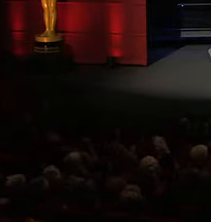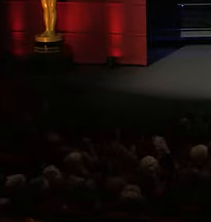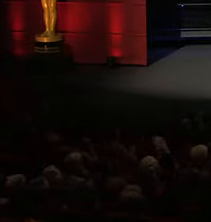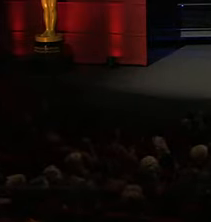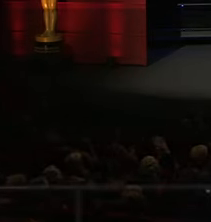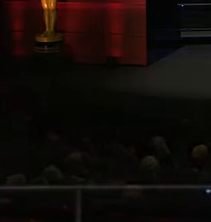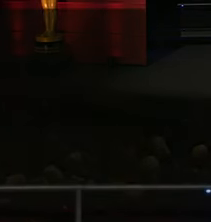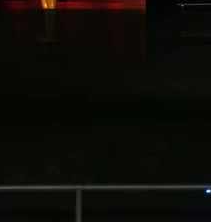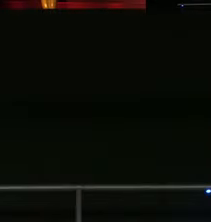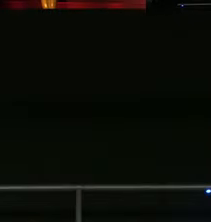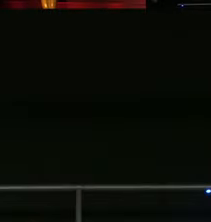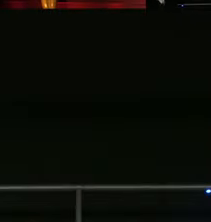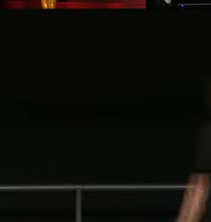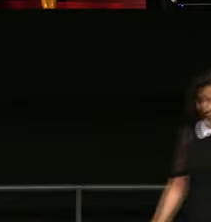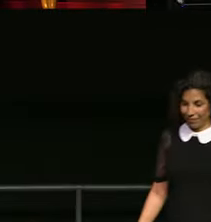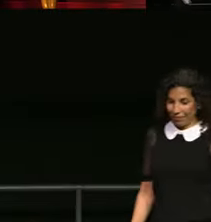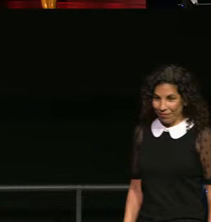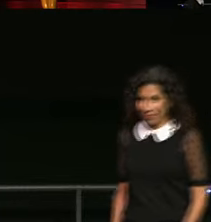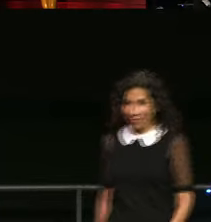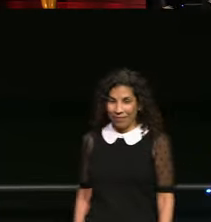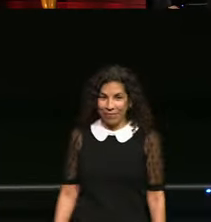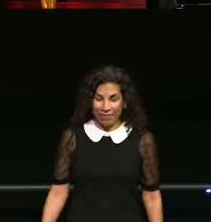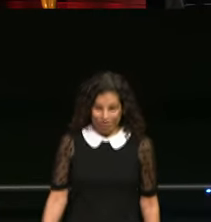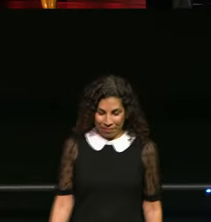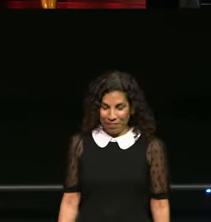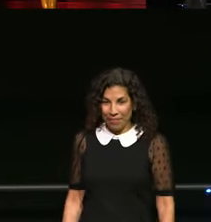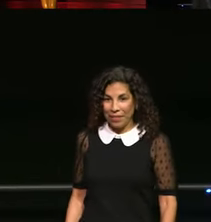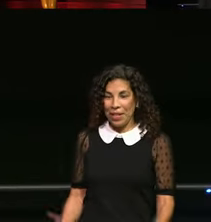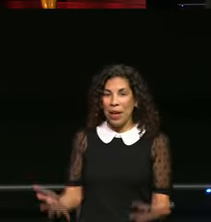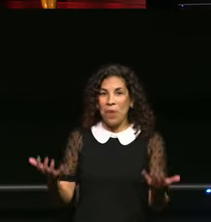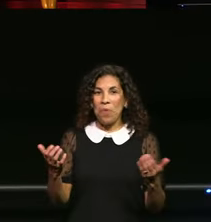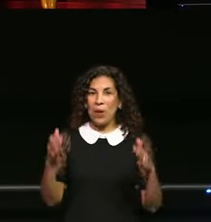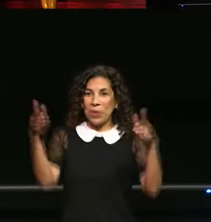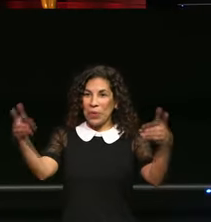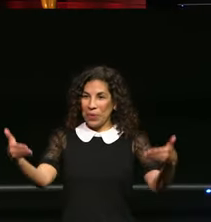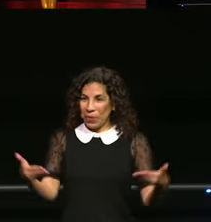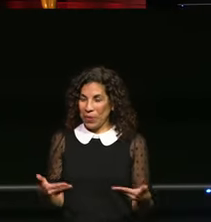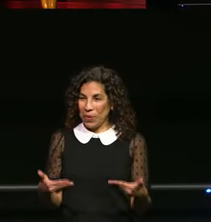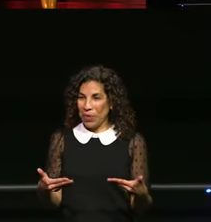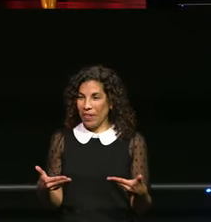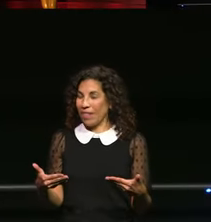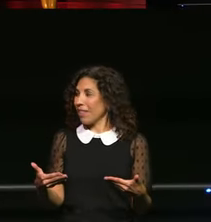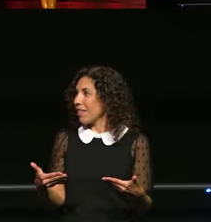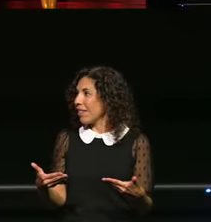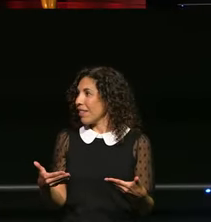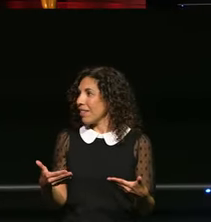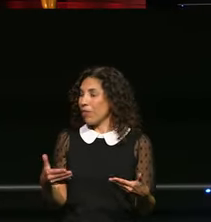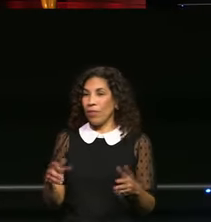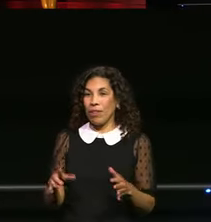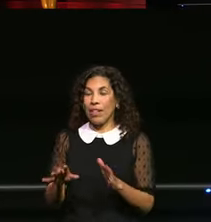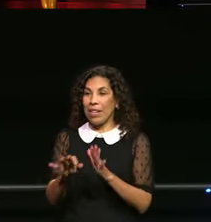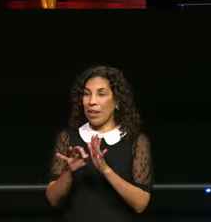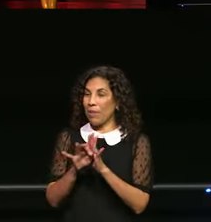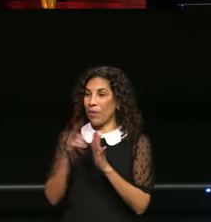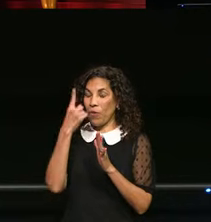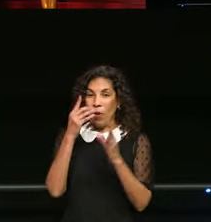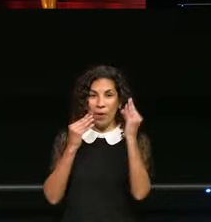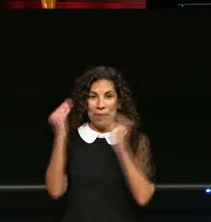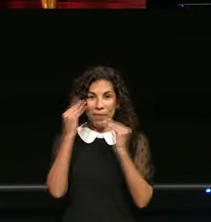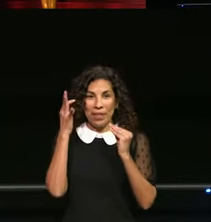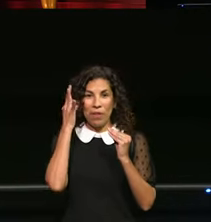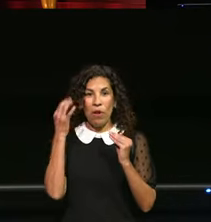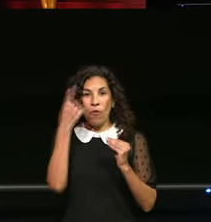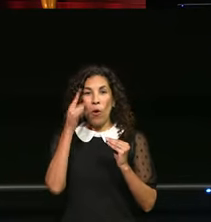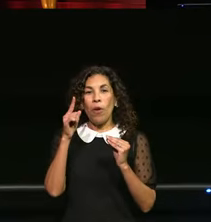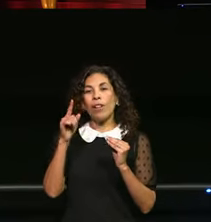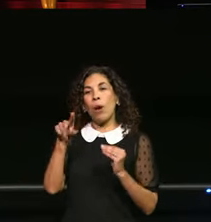We're on to Poor Things. So I'd like to introduce and welcome to the stage our nominees for makeup and hair for Poor